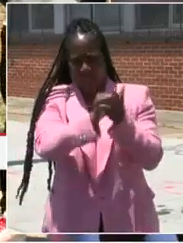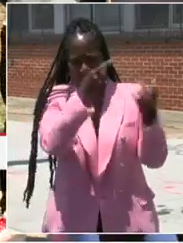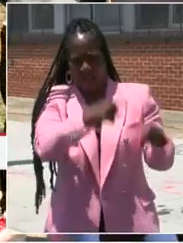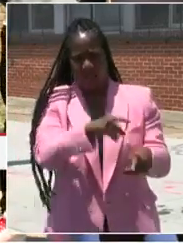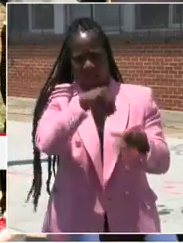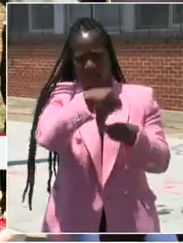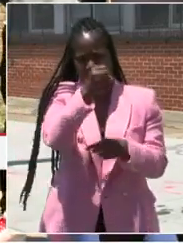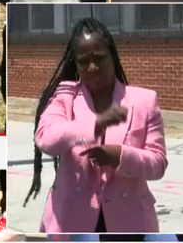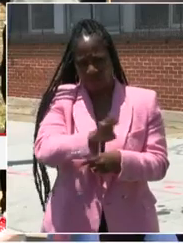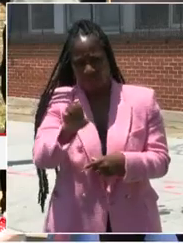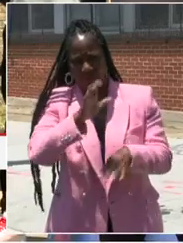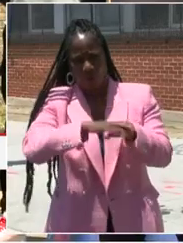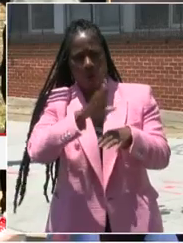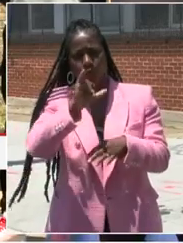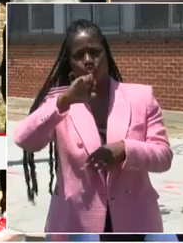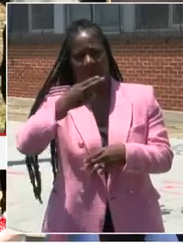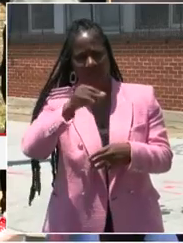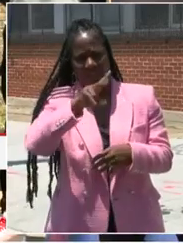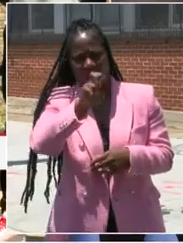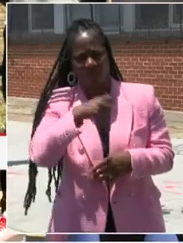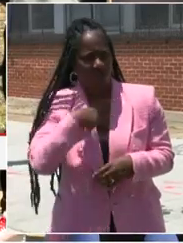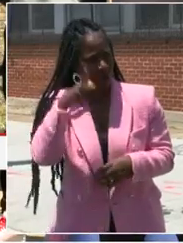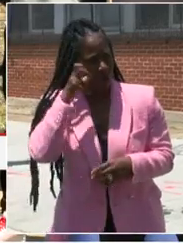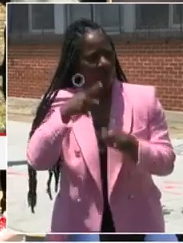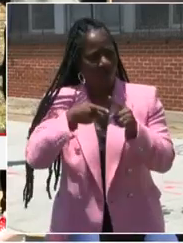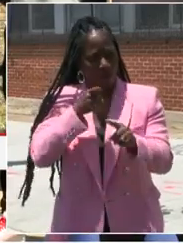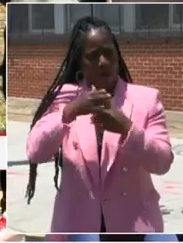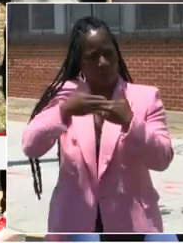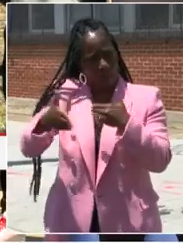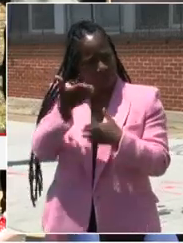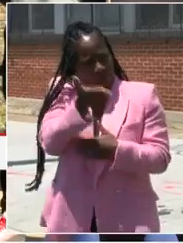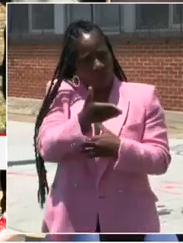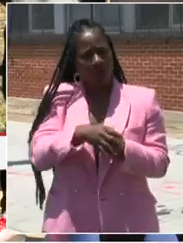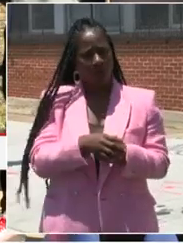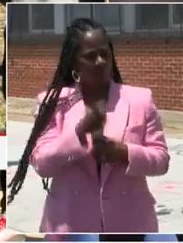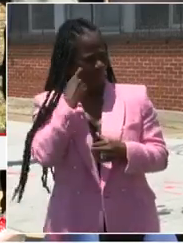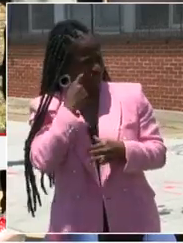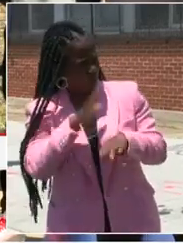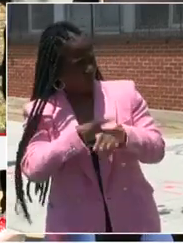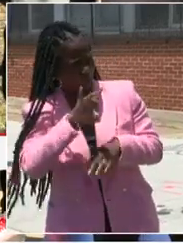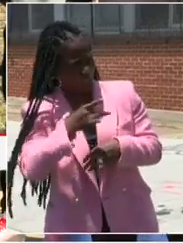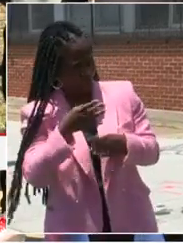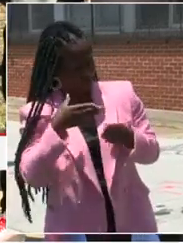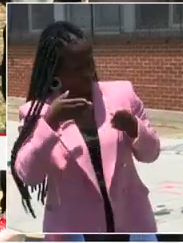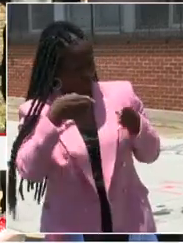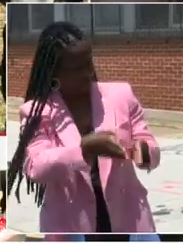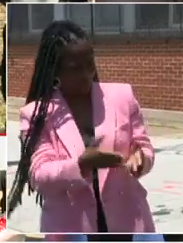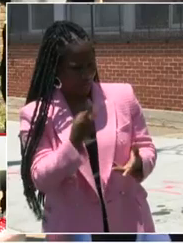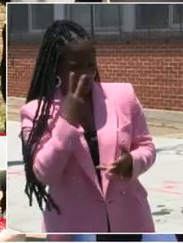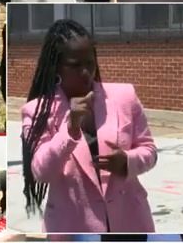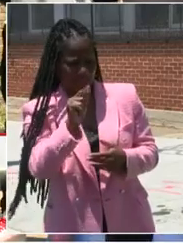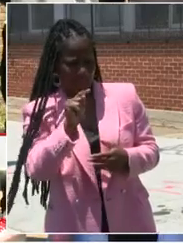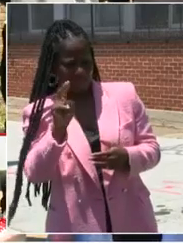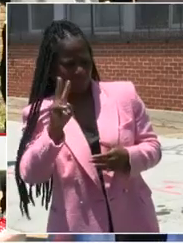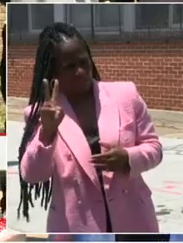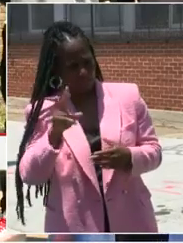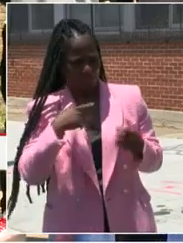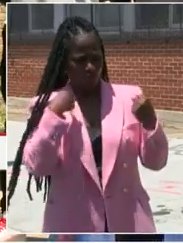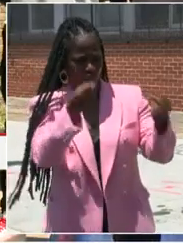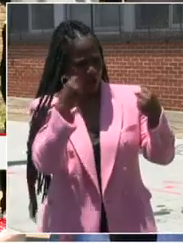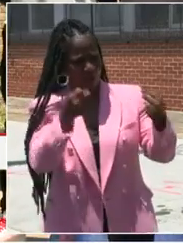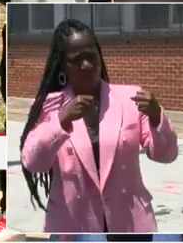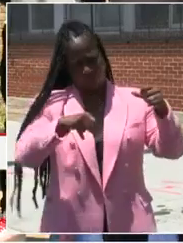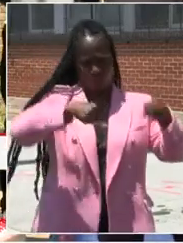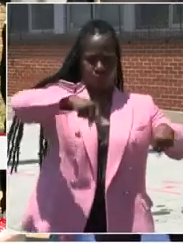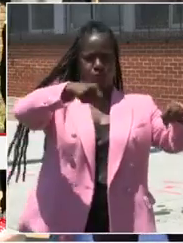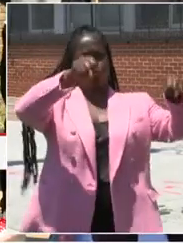Southeast, particularly on Branch Avenue. We've heard from neighbors. I was on H Street last night and saw ATV drivers driving recklessly down